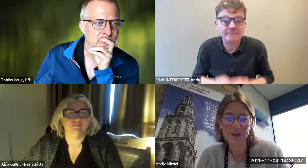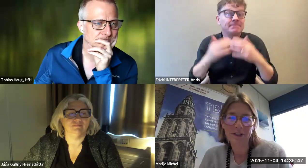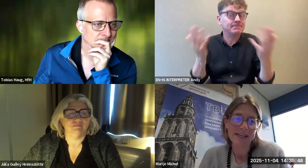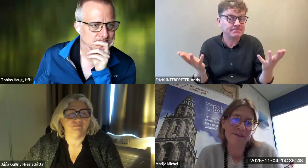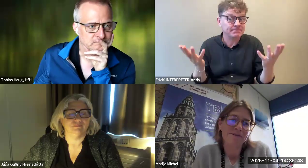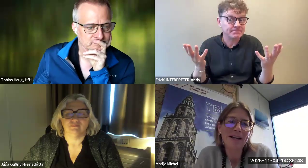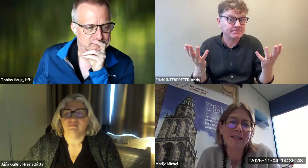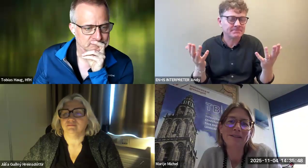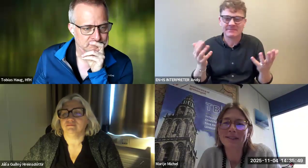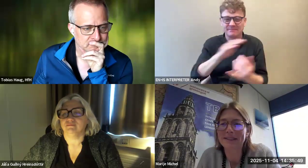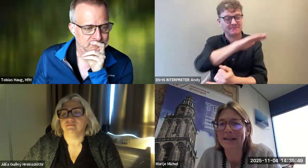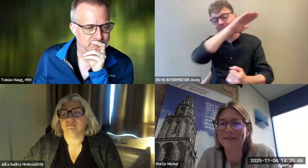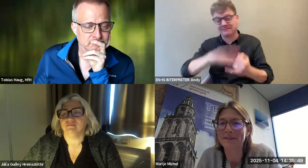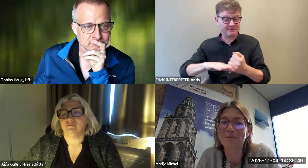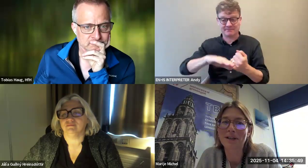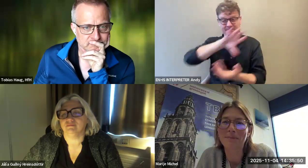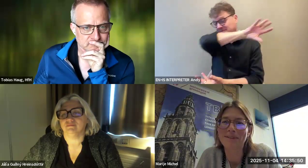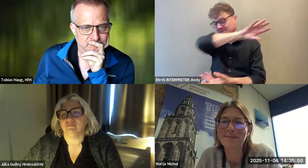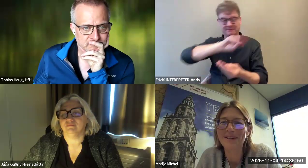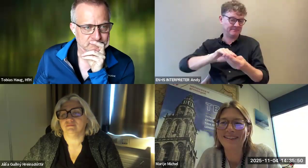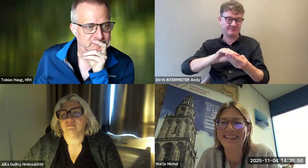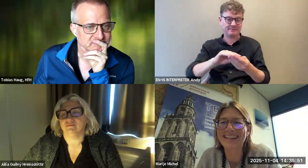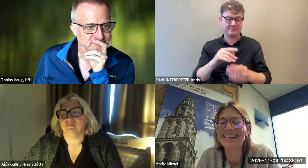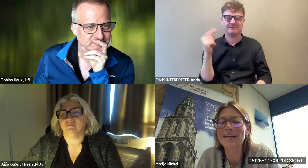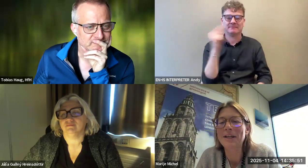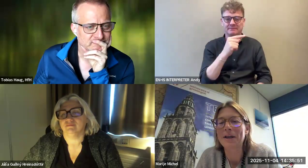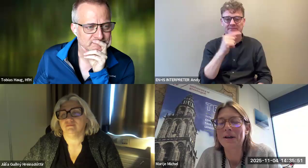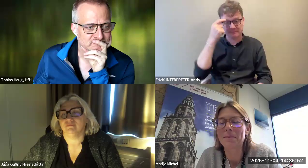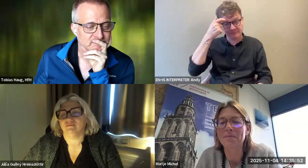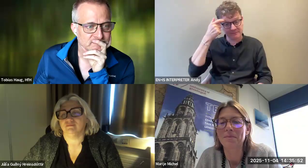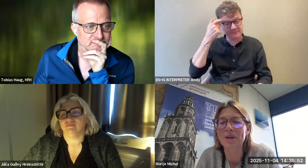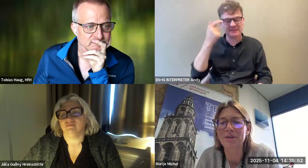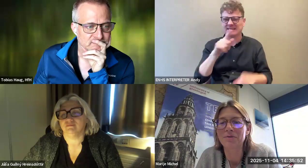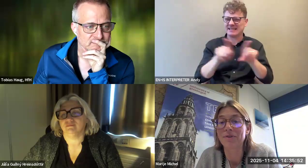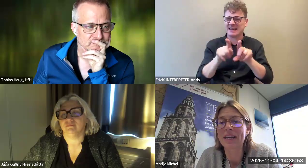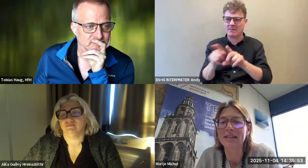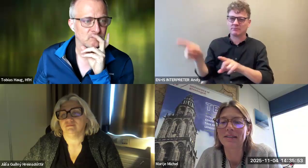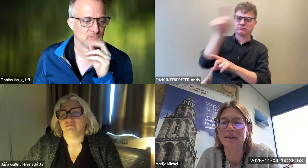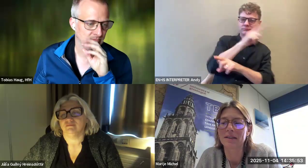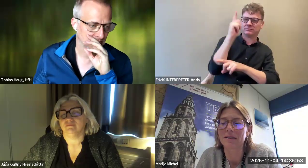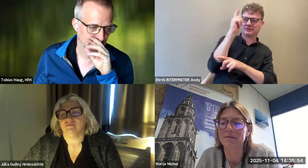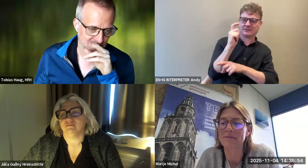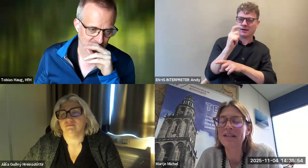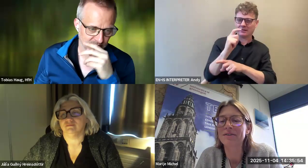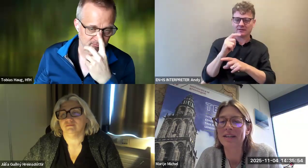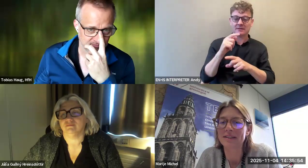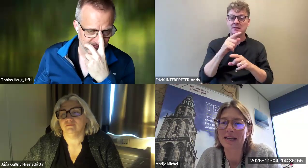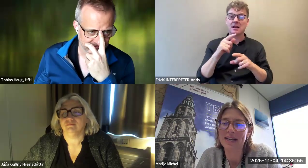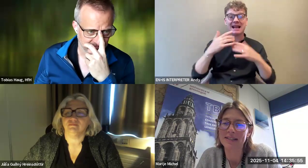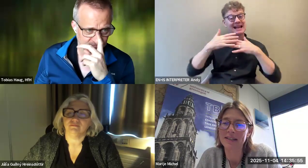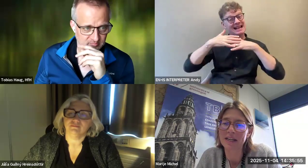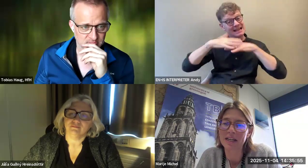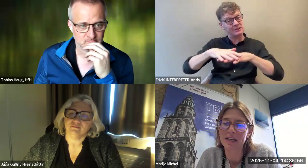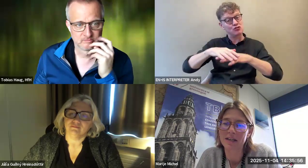So just as a final thing, I just bring up this one again. When you create